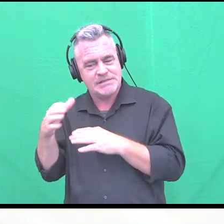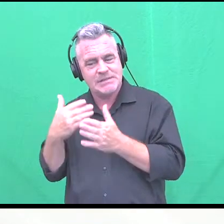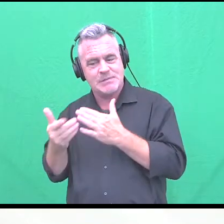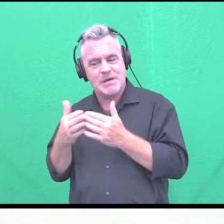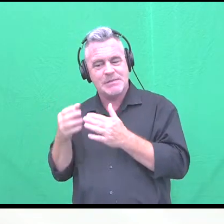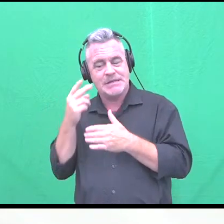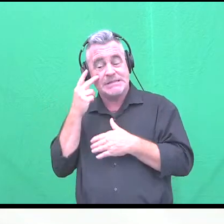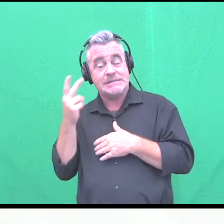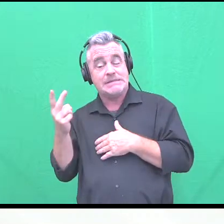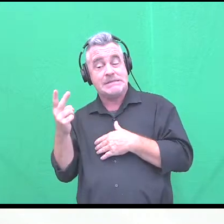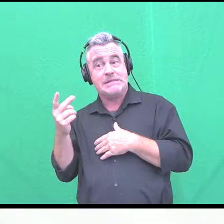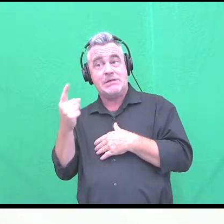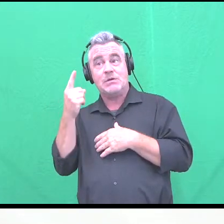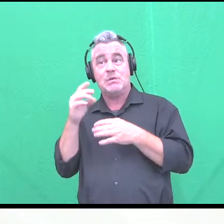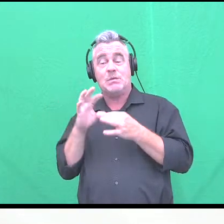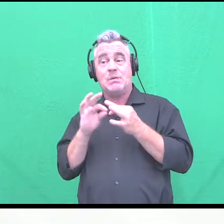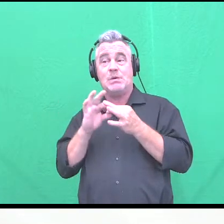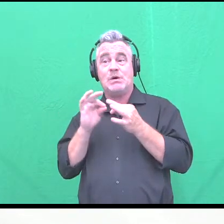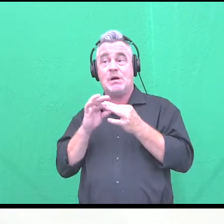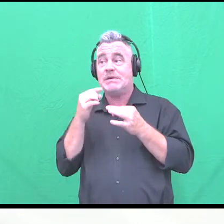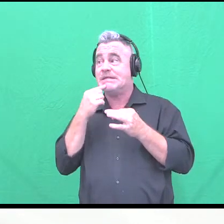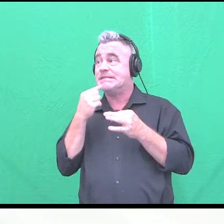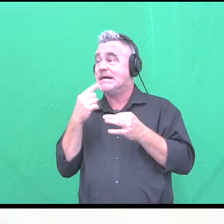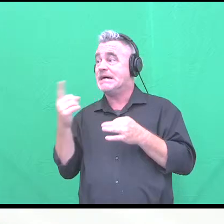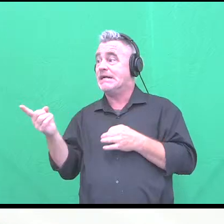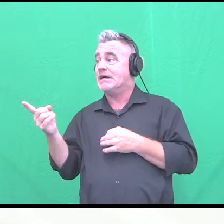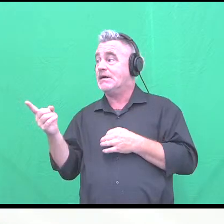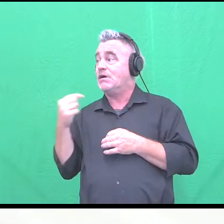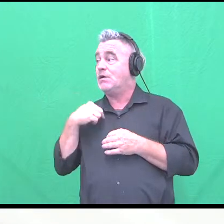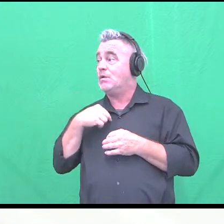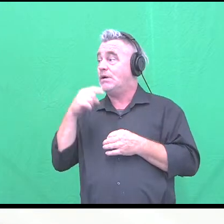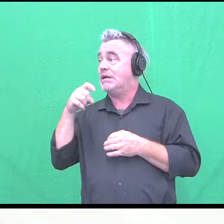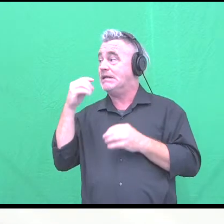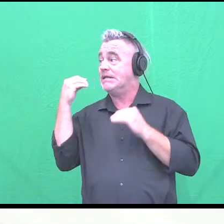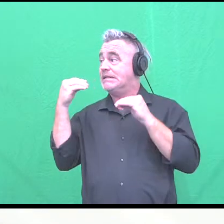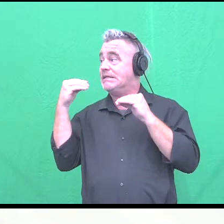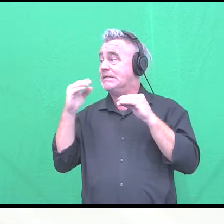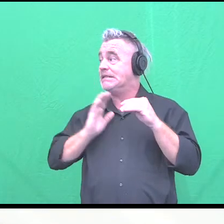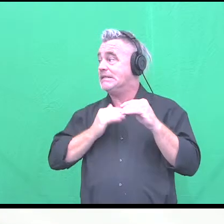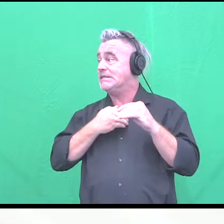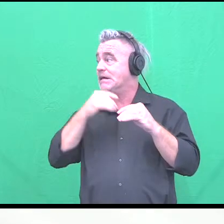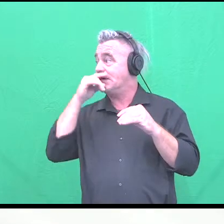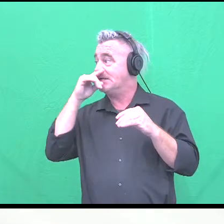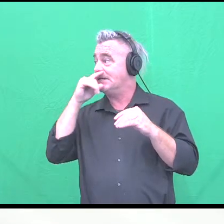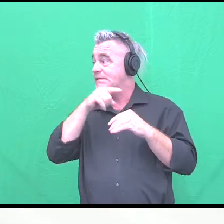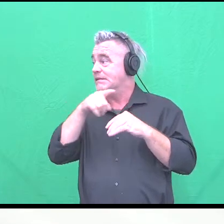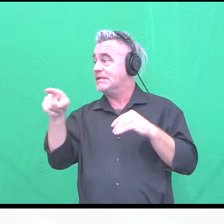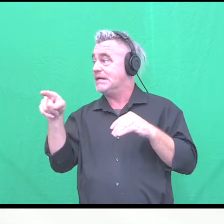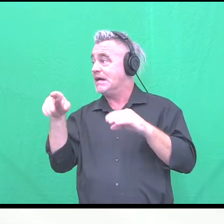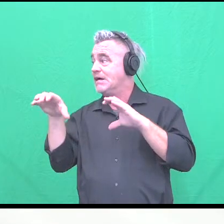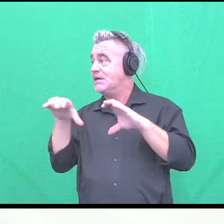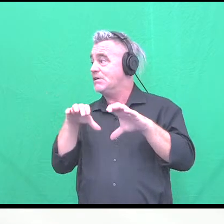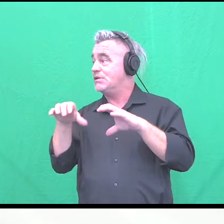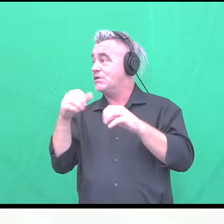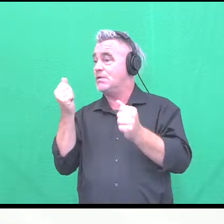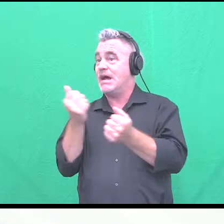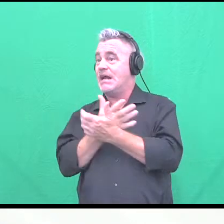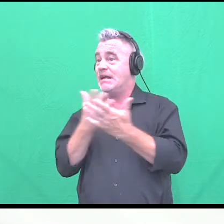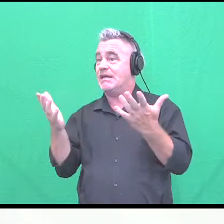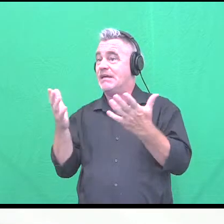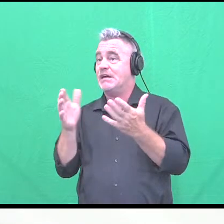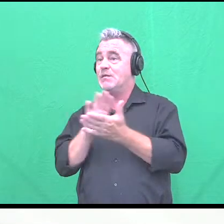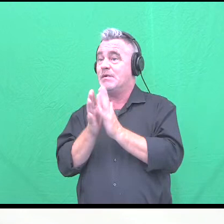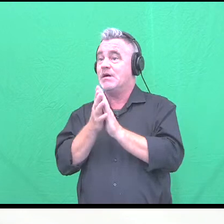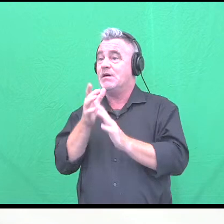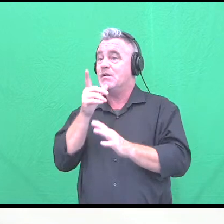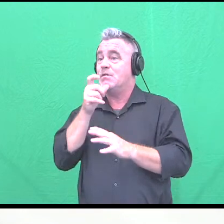one of our commenters said, we need to teach our children that they can do anything they want to do. They can become whoever